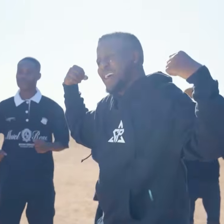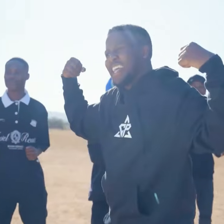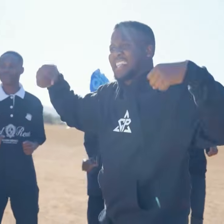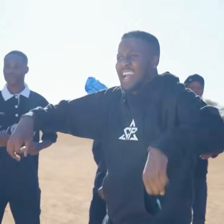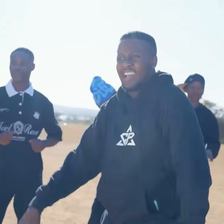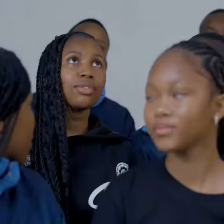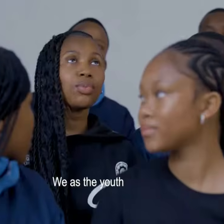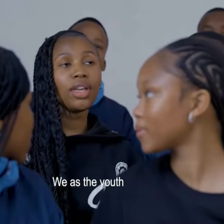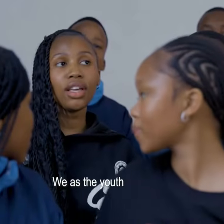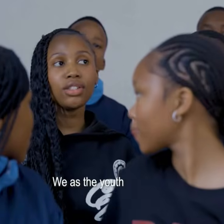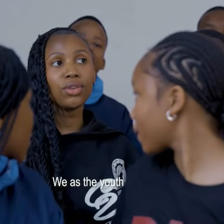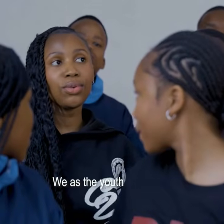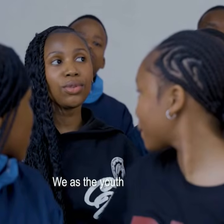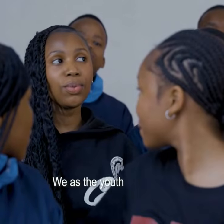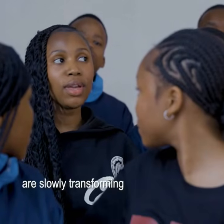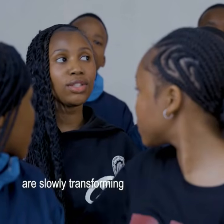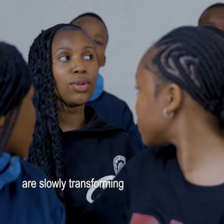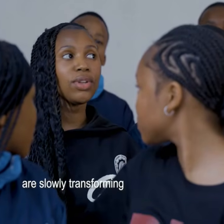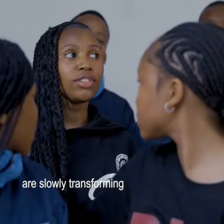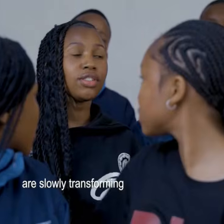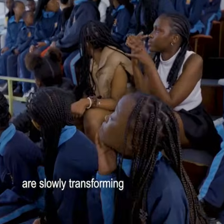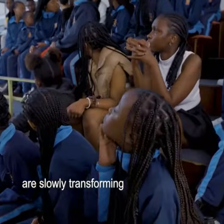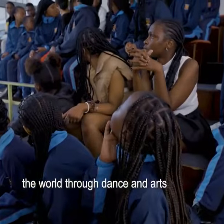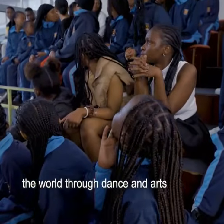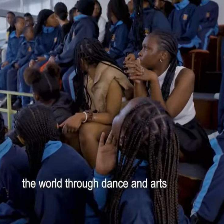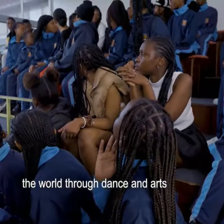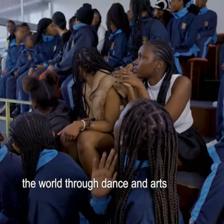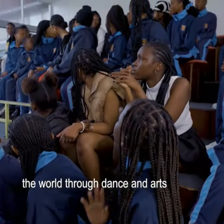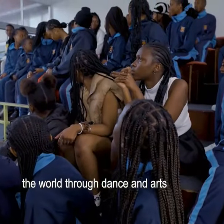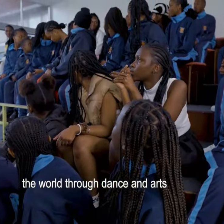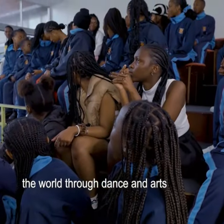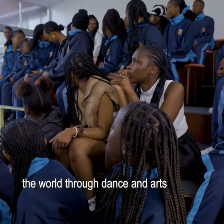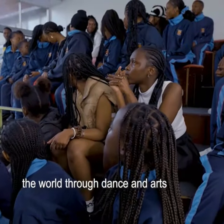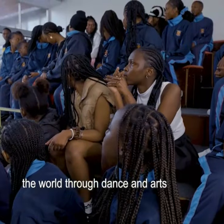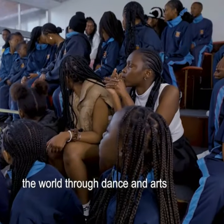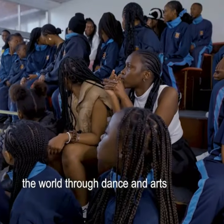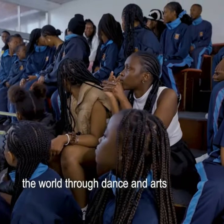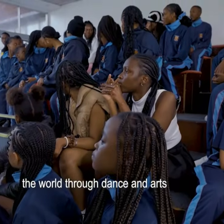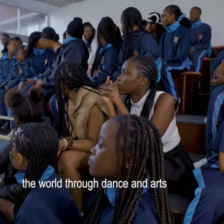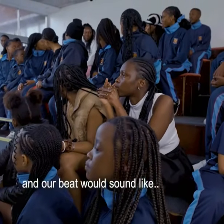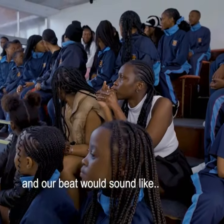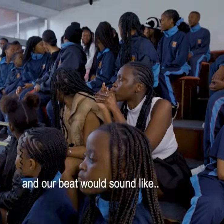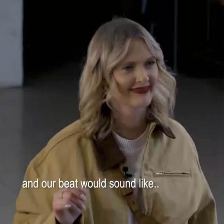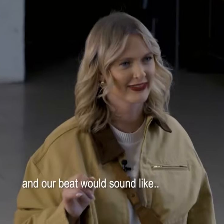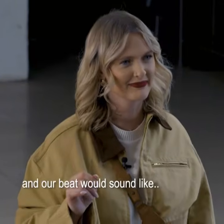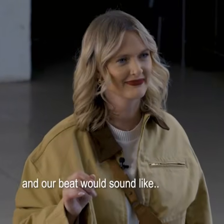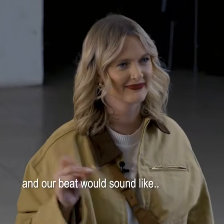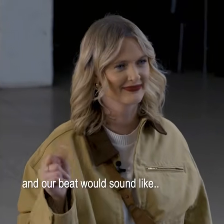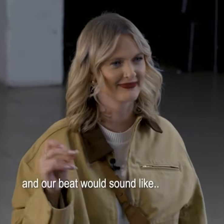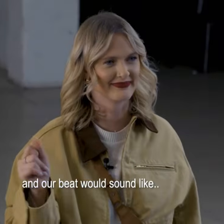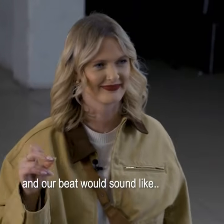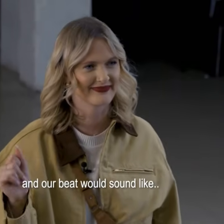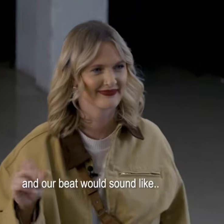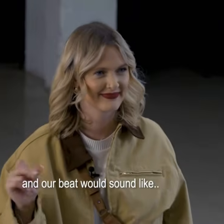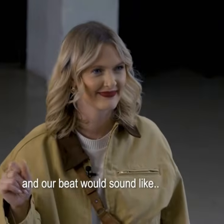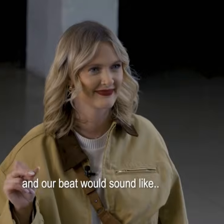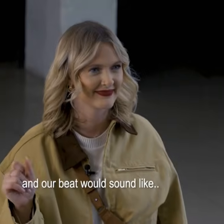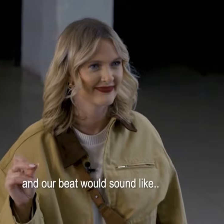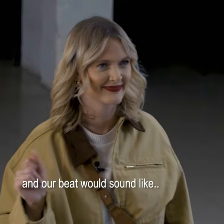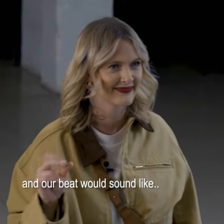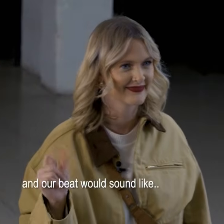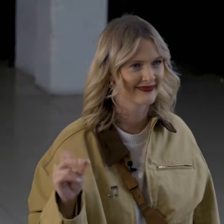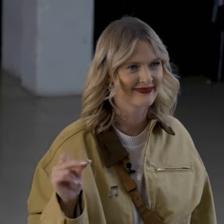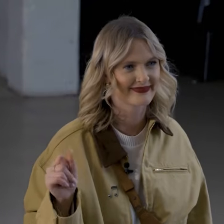democracy. We as the youth, we are slowly transforming the world through dance and arts, and our beat would sound